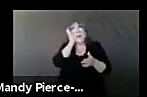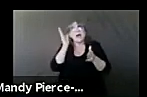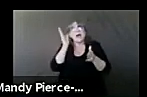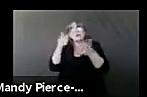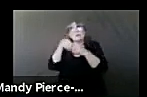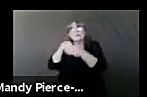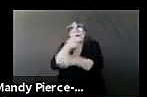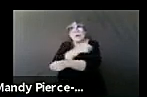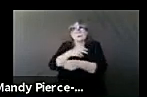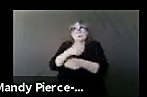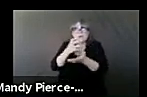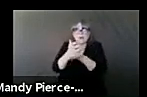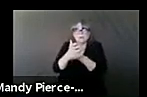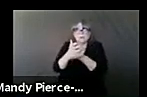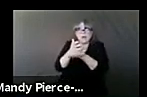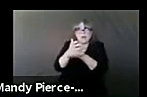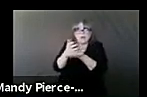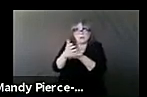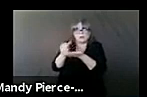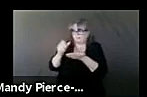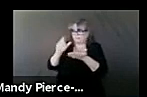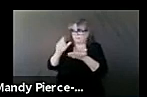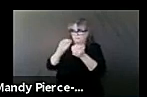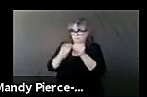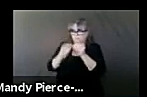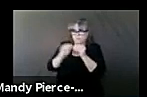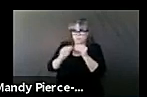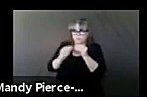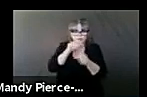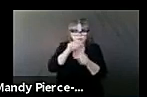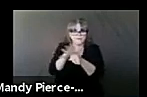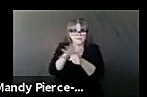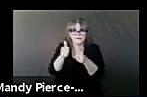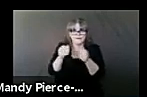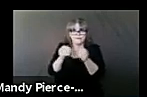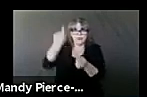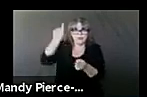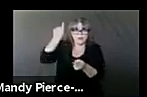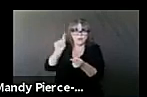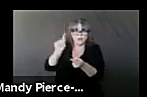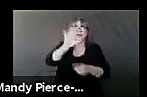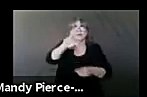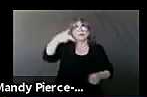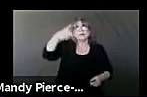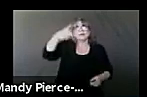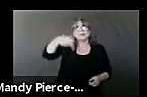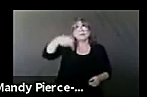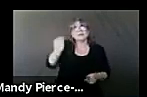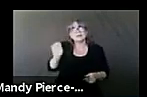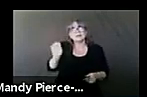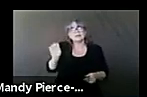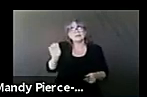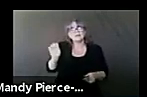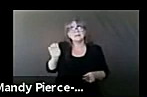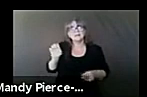need to protect themselves. And in a minute, Dr. France will talk about the current need to implement crisis standards of care around their